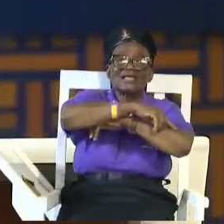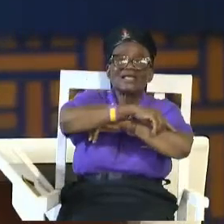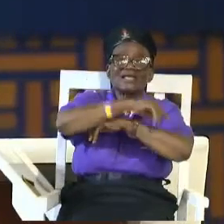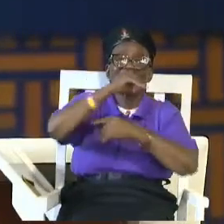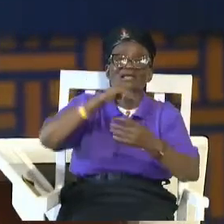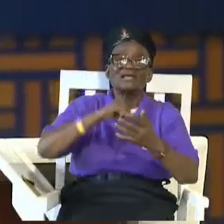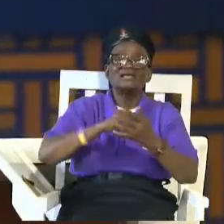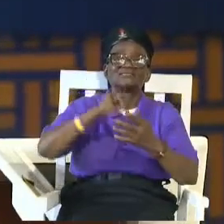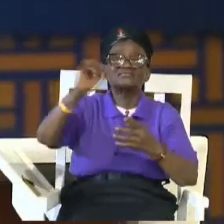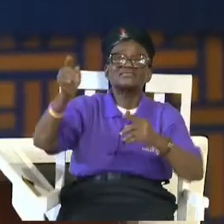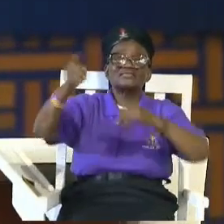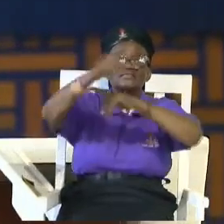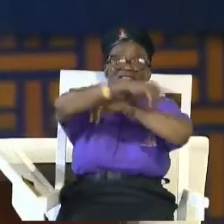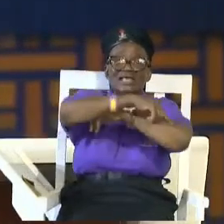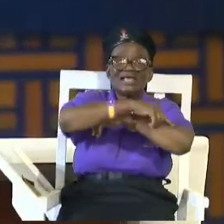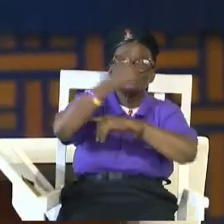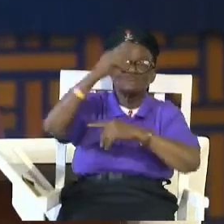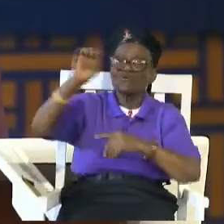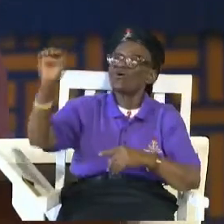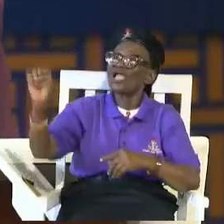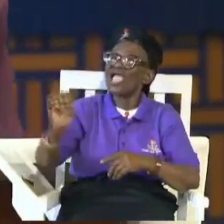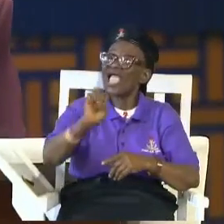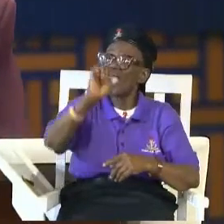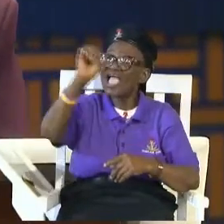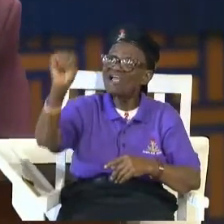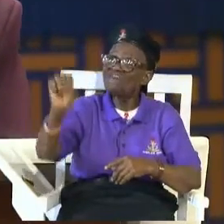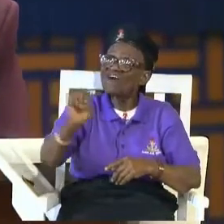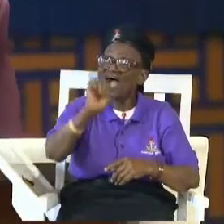it is day forever.